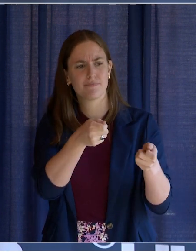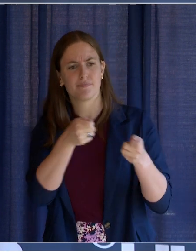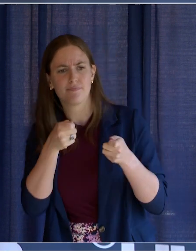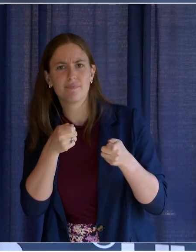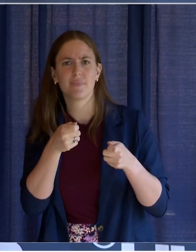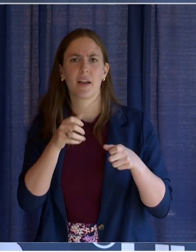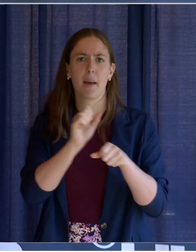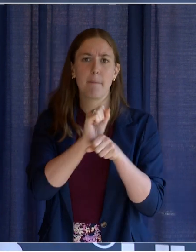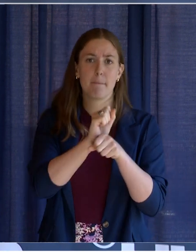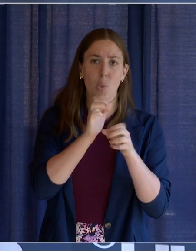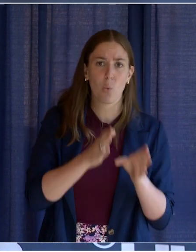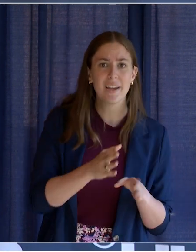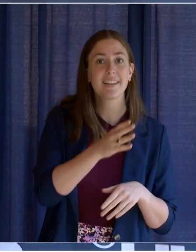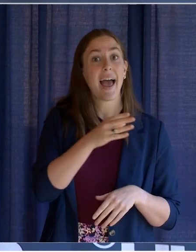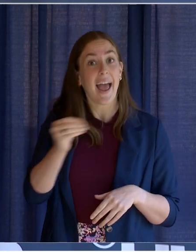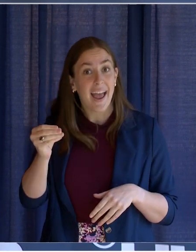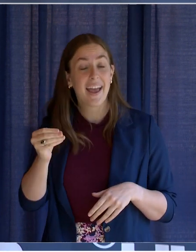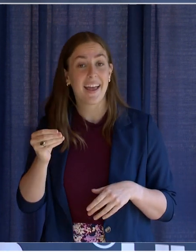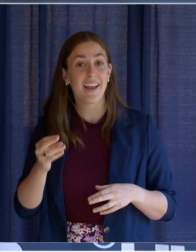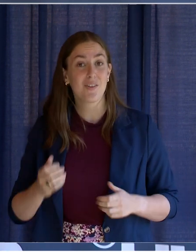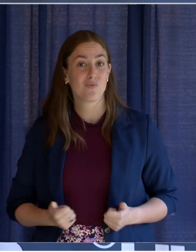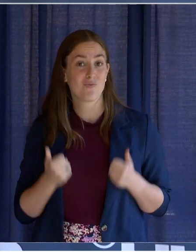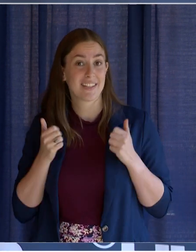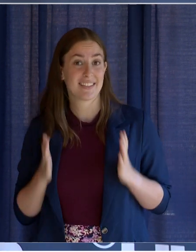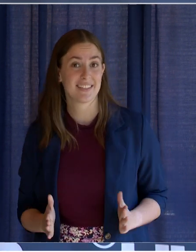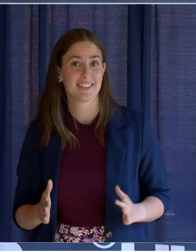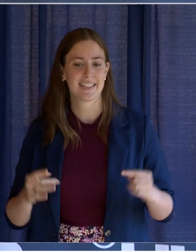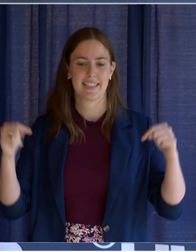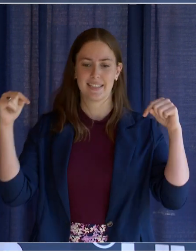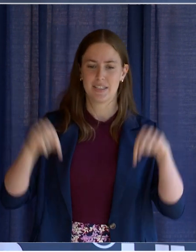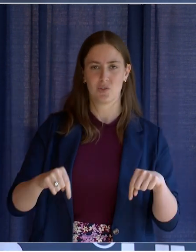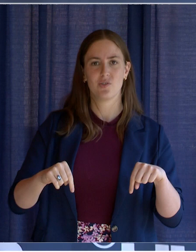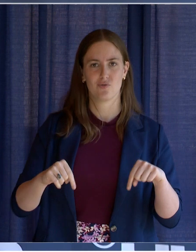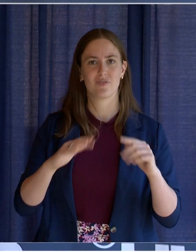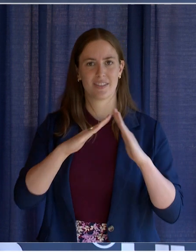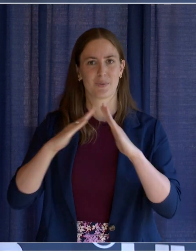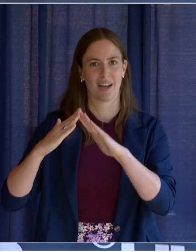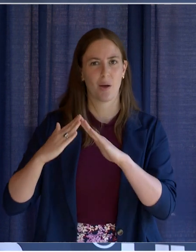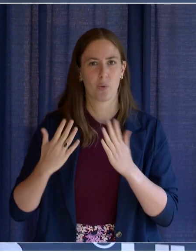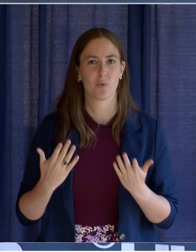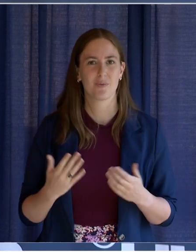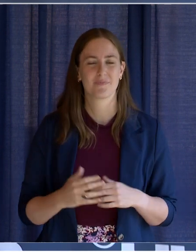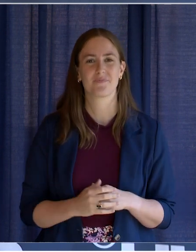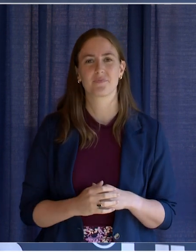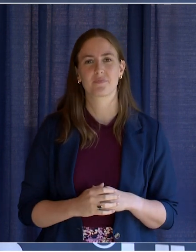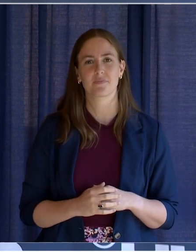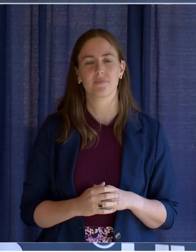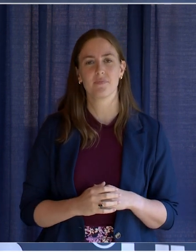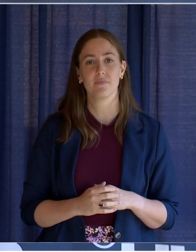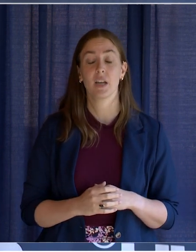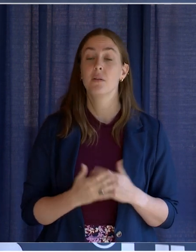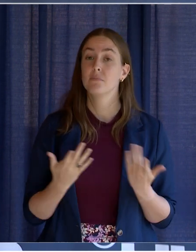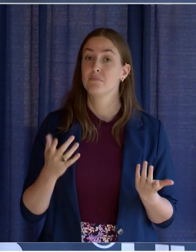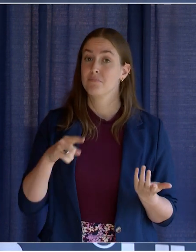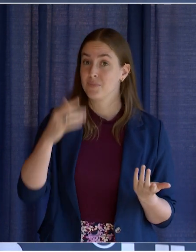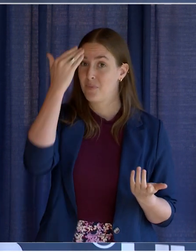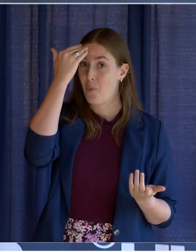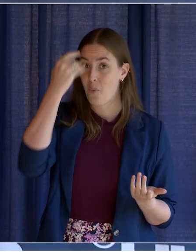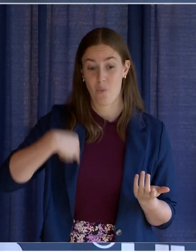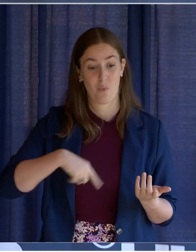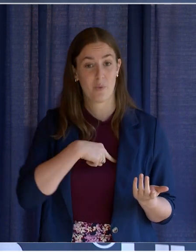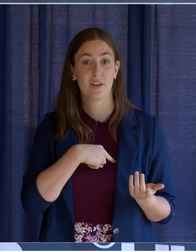employees and residents to our downtown. And you may have heard we're putting our money where our mouth